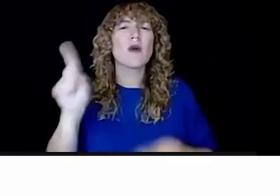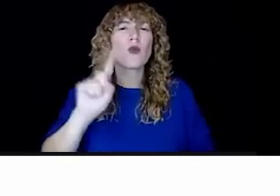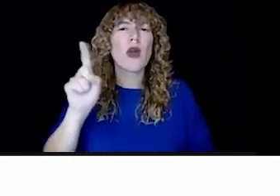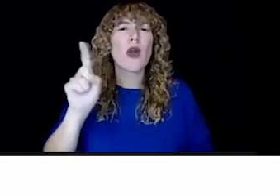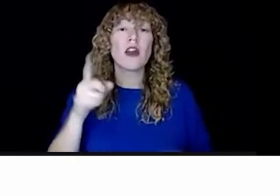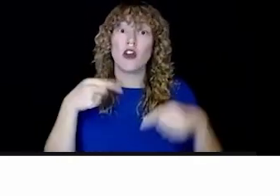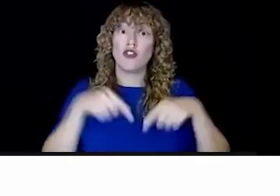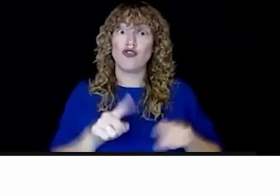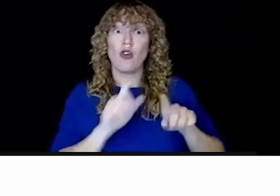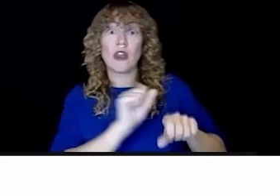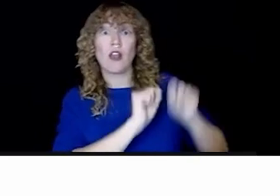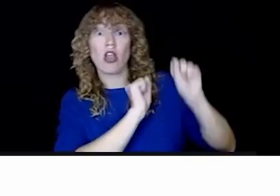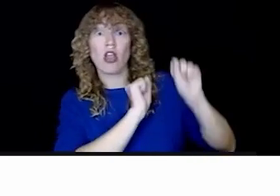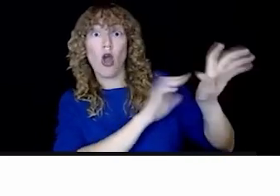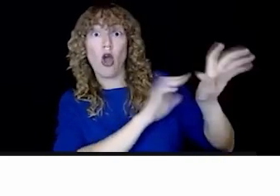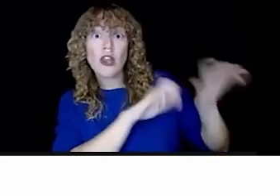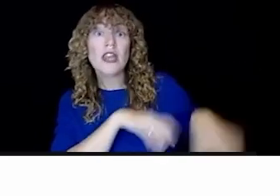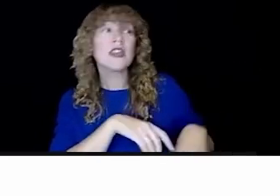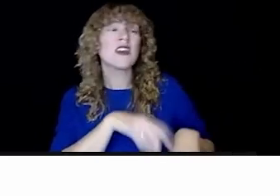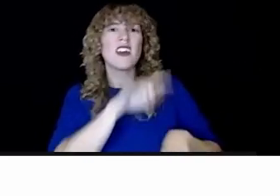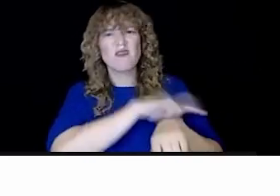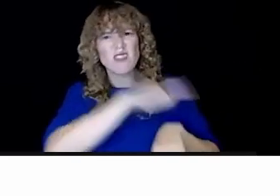unloading? We're going to find out quite a bit, we think.